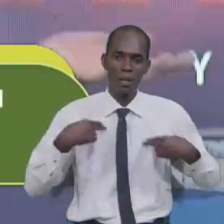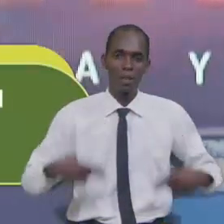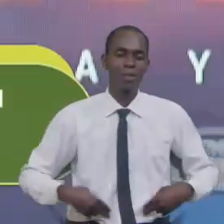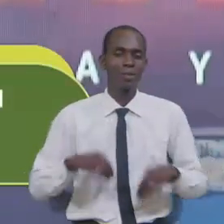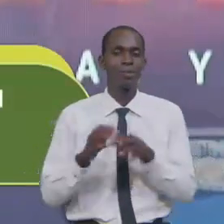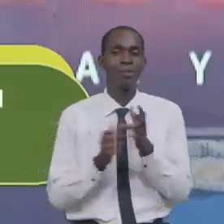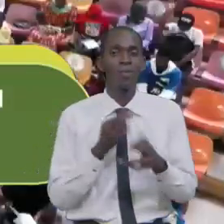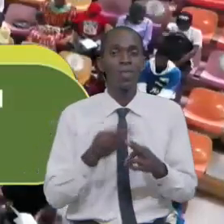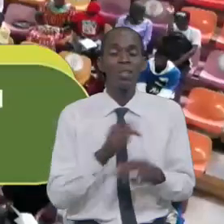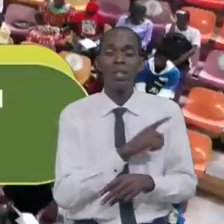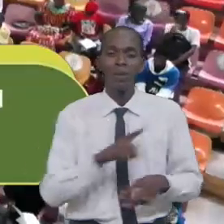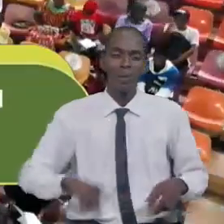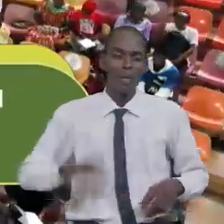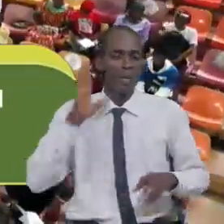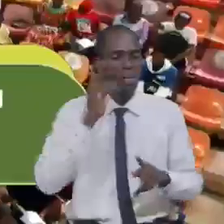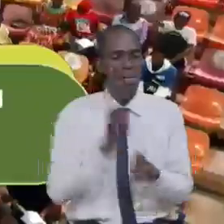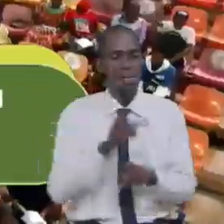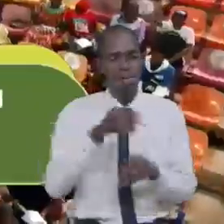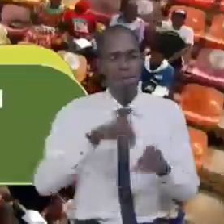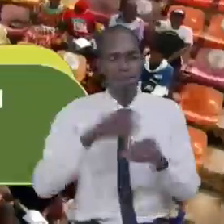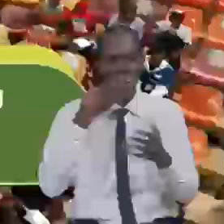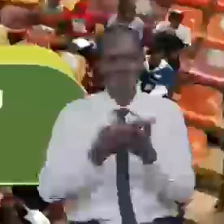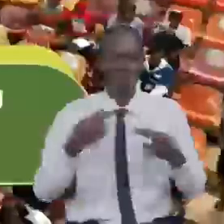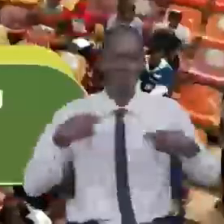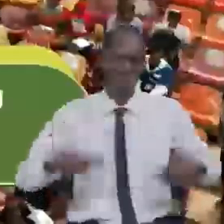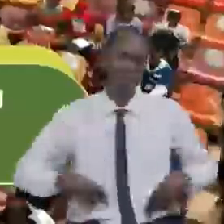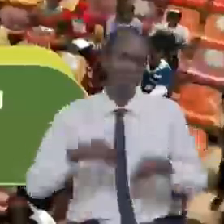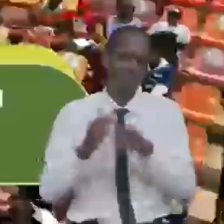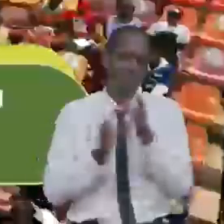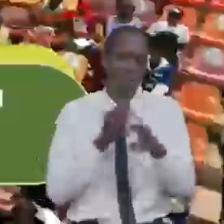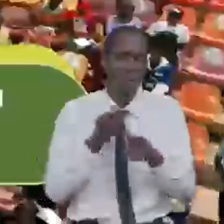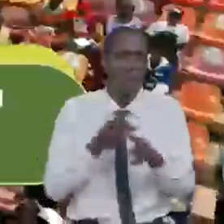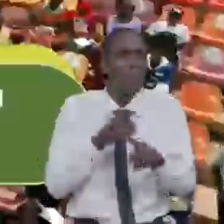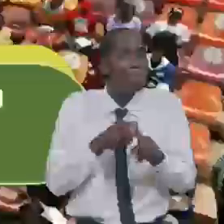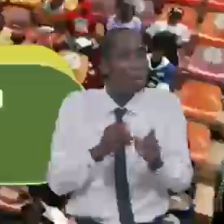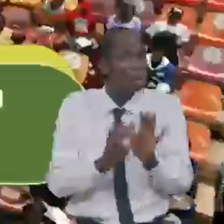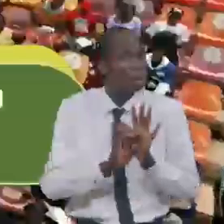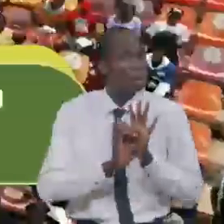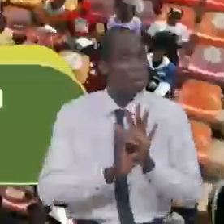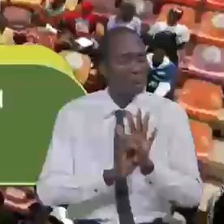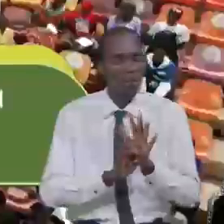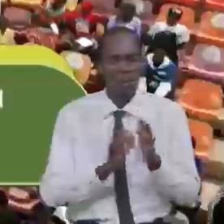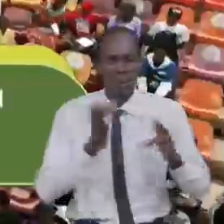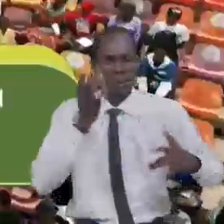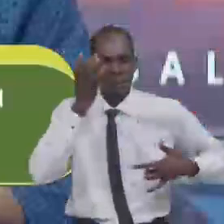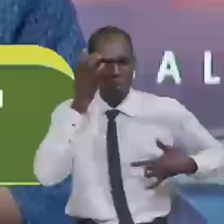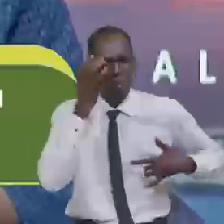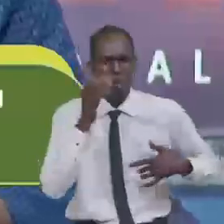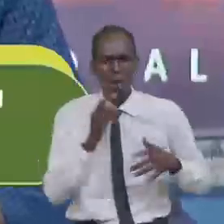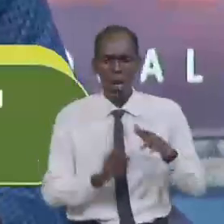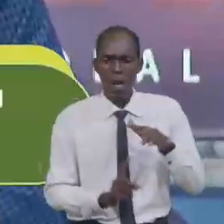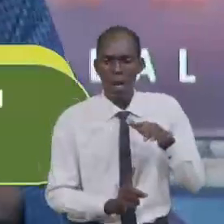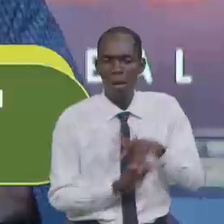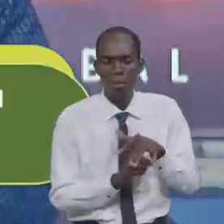will keep you in good health. But should in case anytime sickness knocks at your